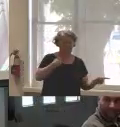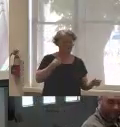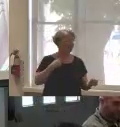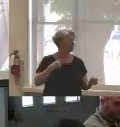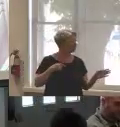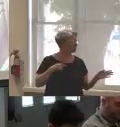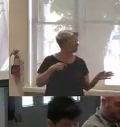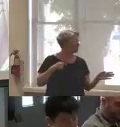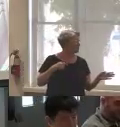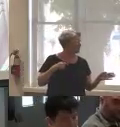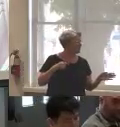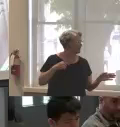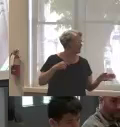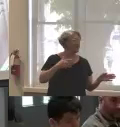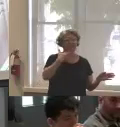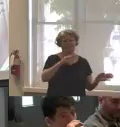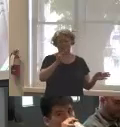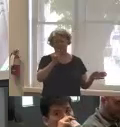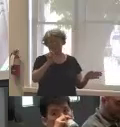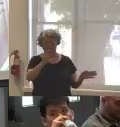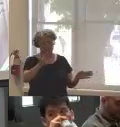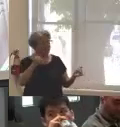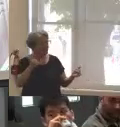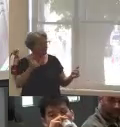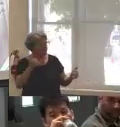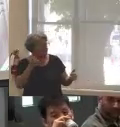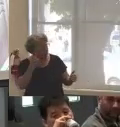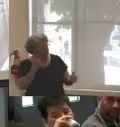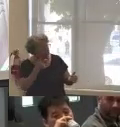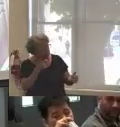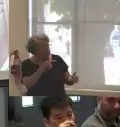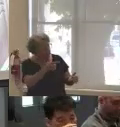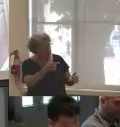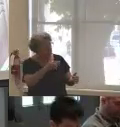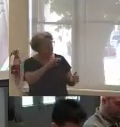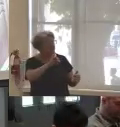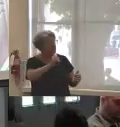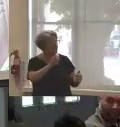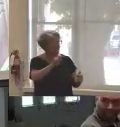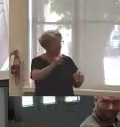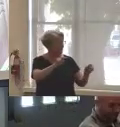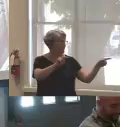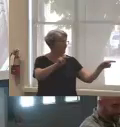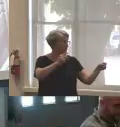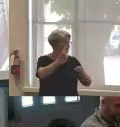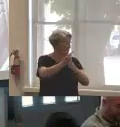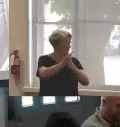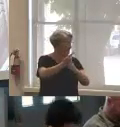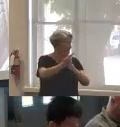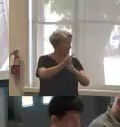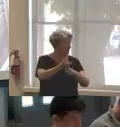Thank you very much, Victor. And now I think it is Mijan, right?